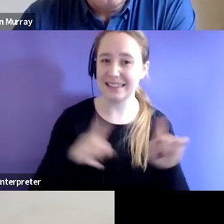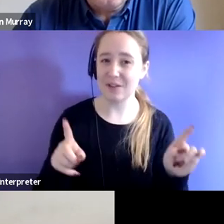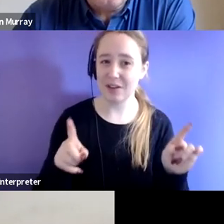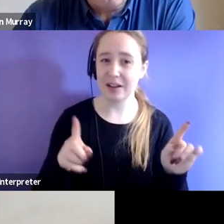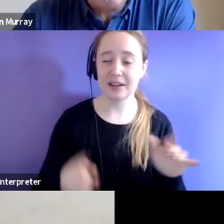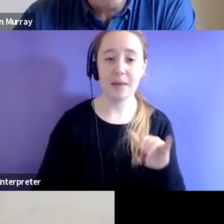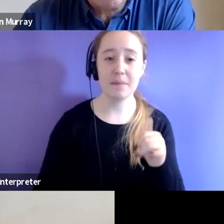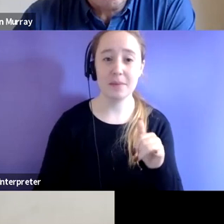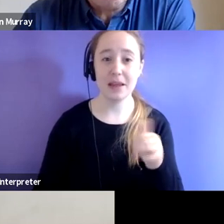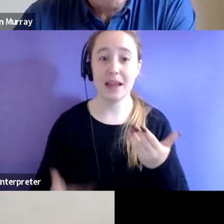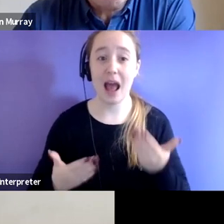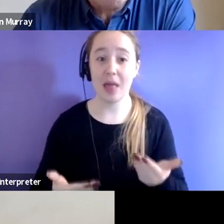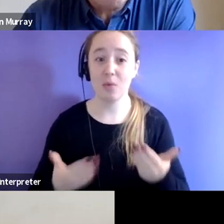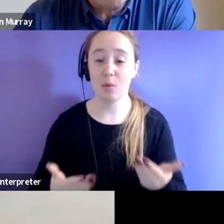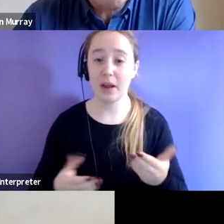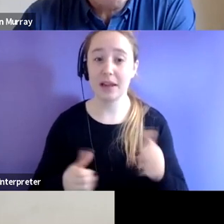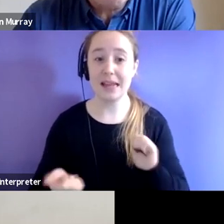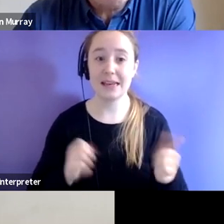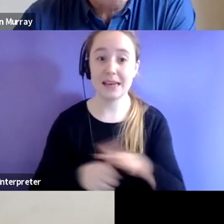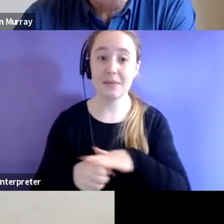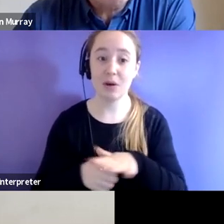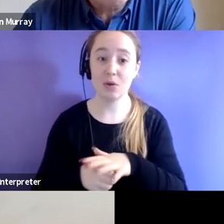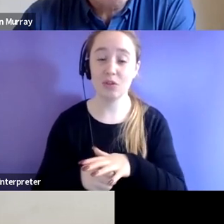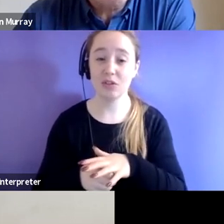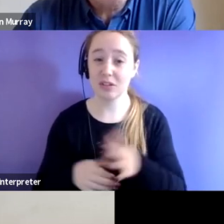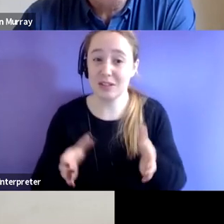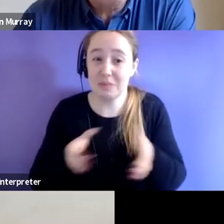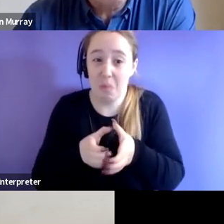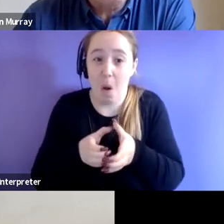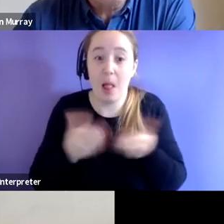lack of neighbourhood, if you like, in terms of services that are available?